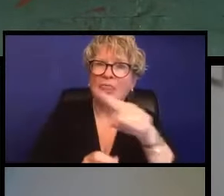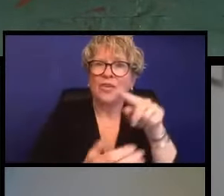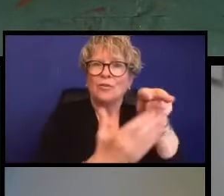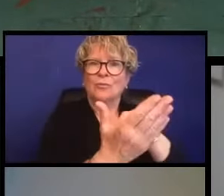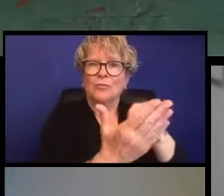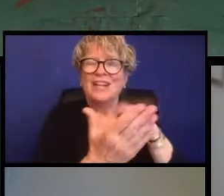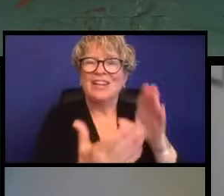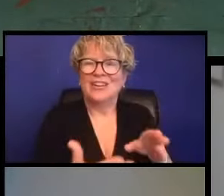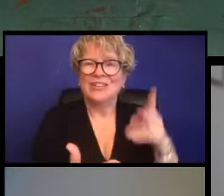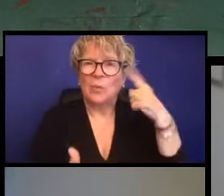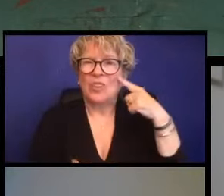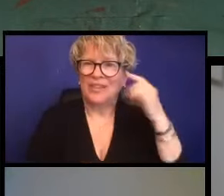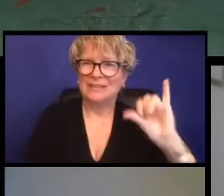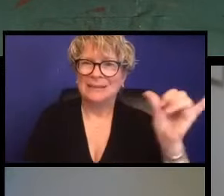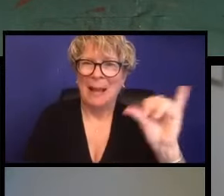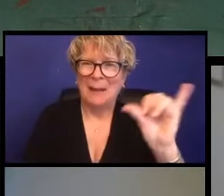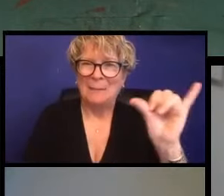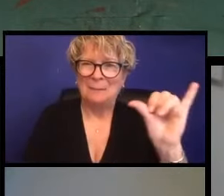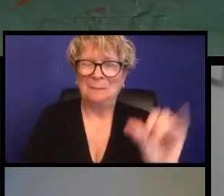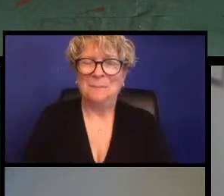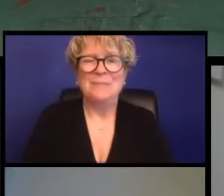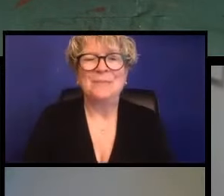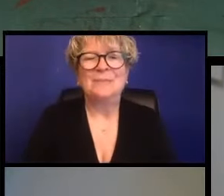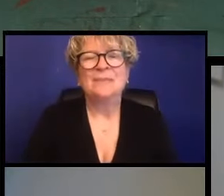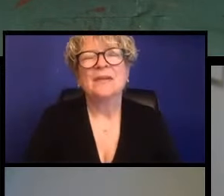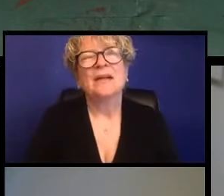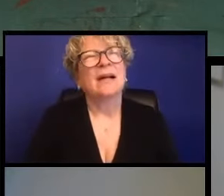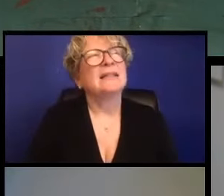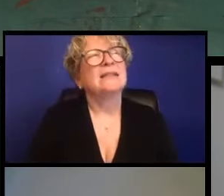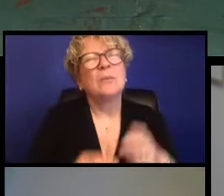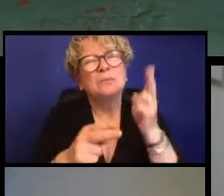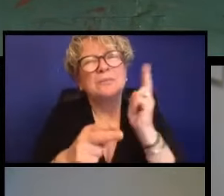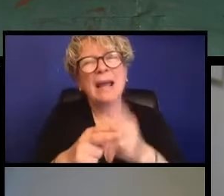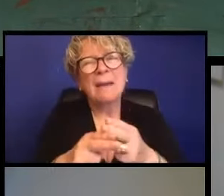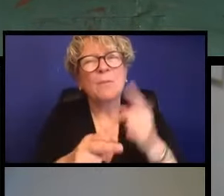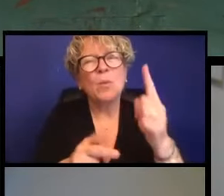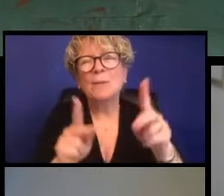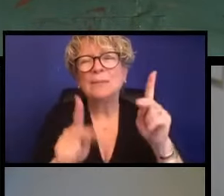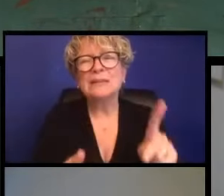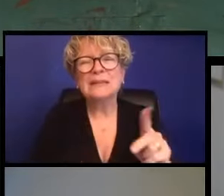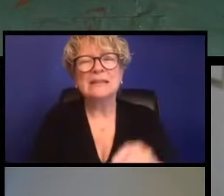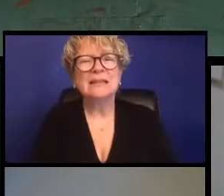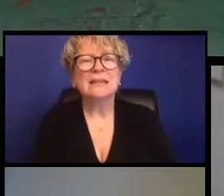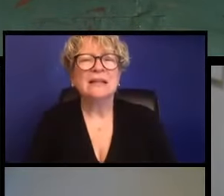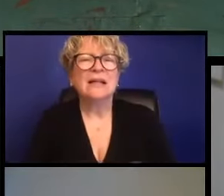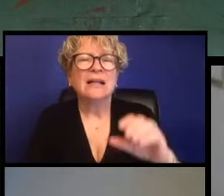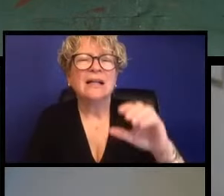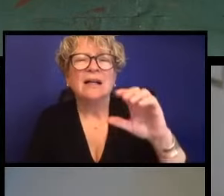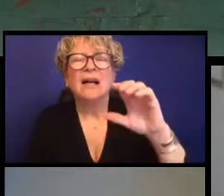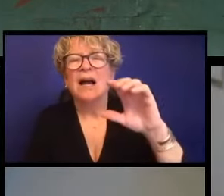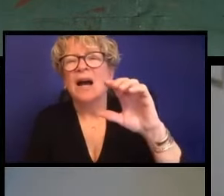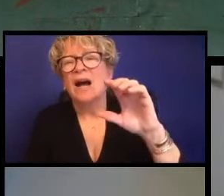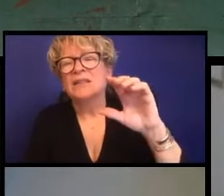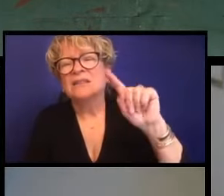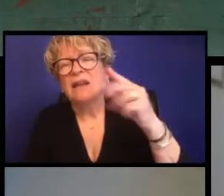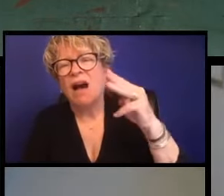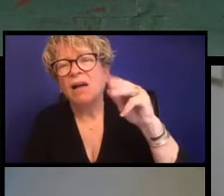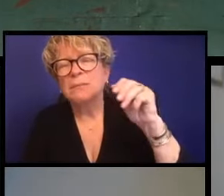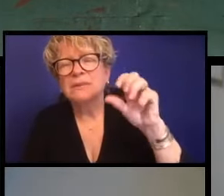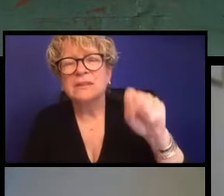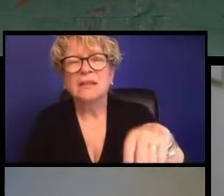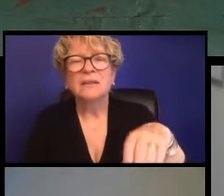say specifically one person, but we've published Wole Talabi, we've published Tade Thompson, we've published